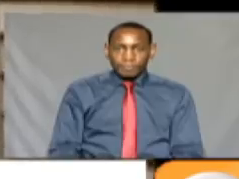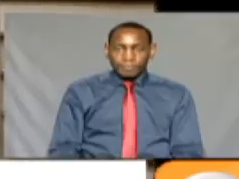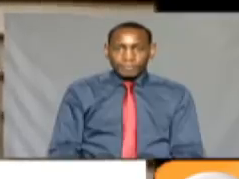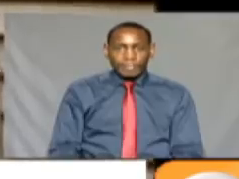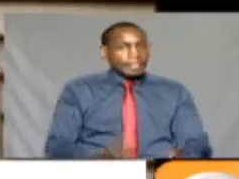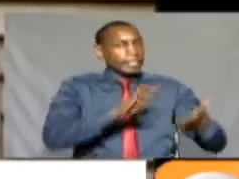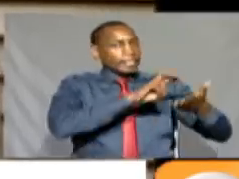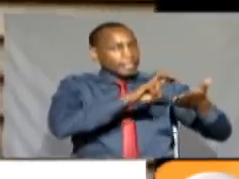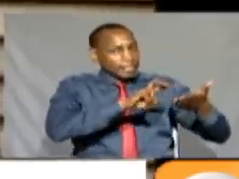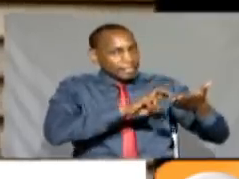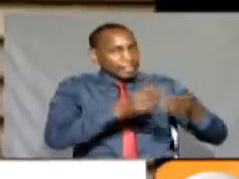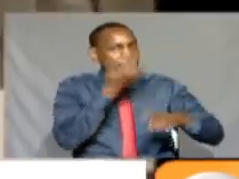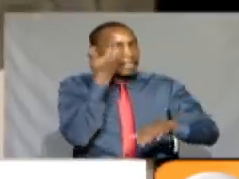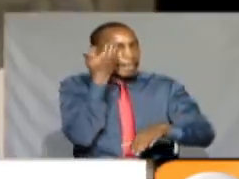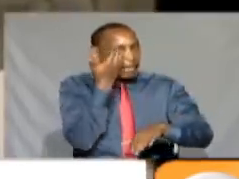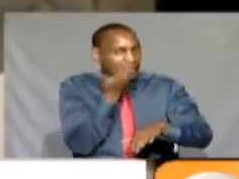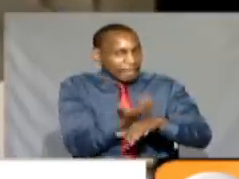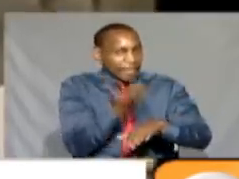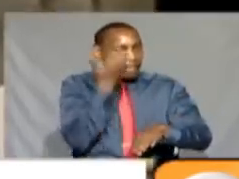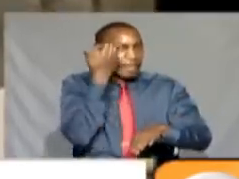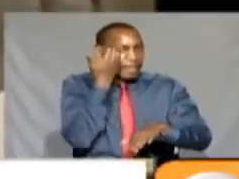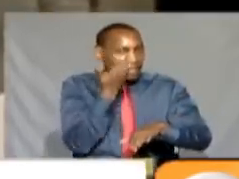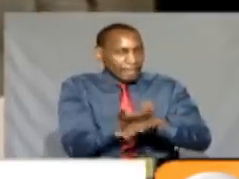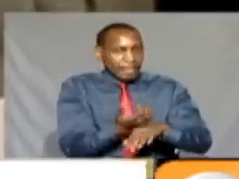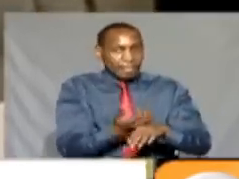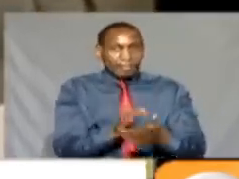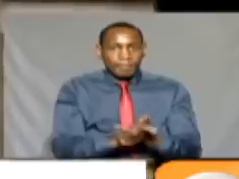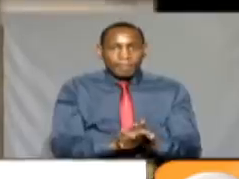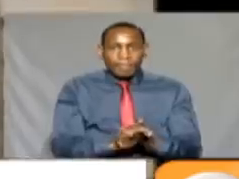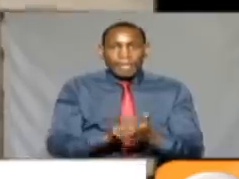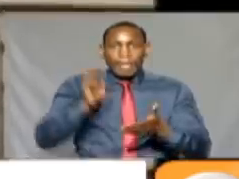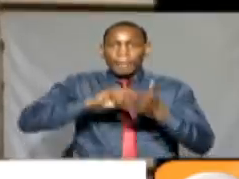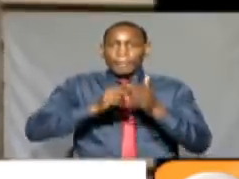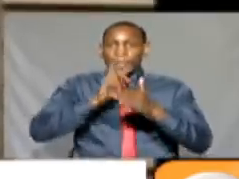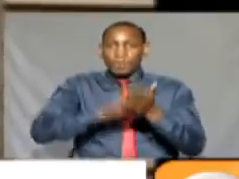Buroko. Is a pro pet. Program. Special program.